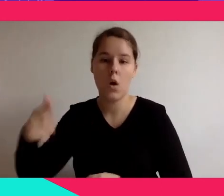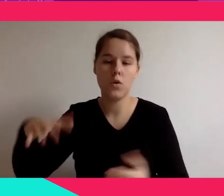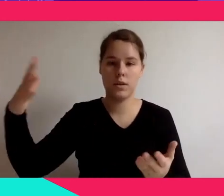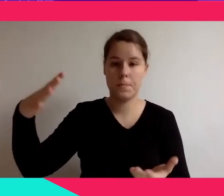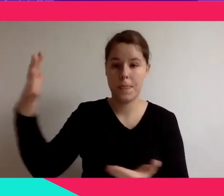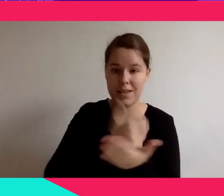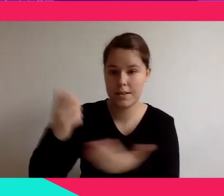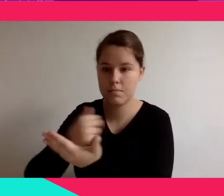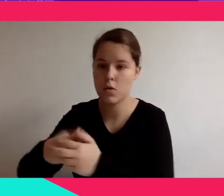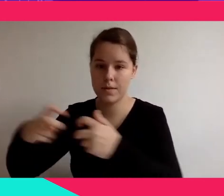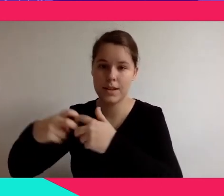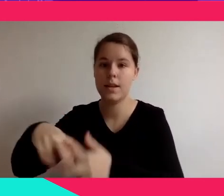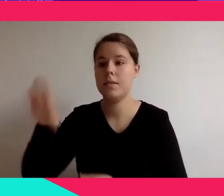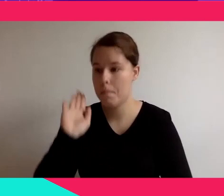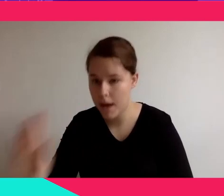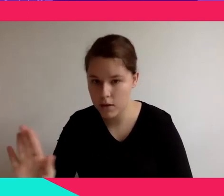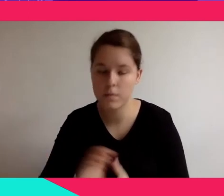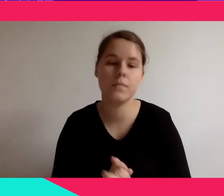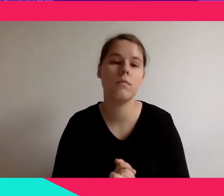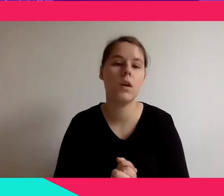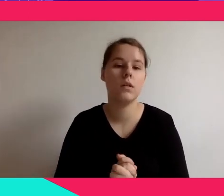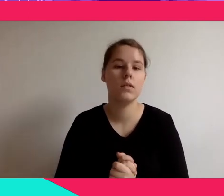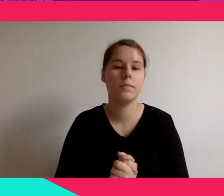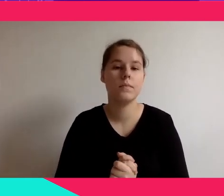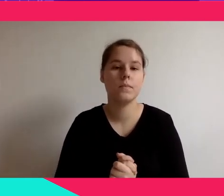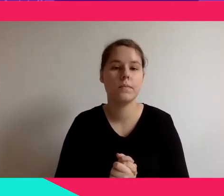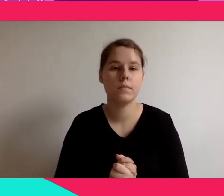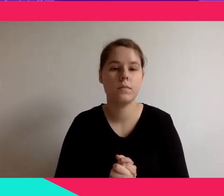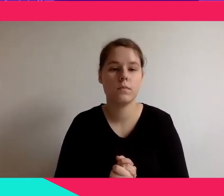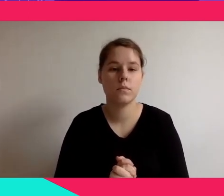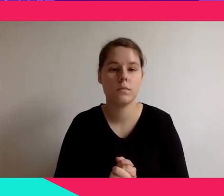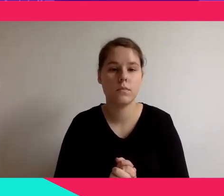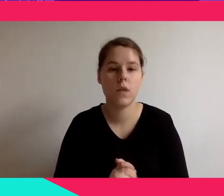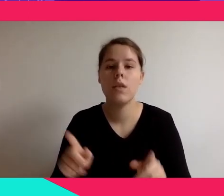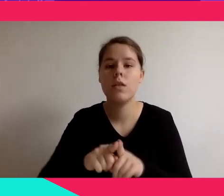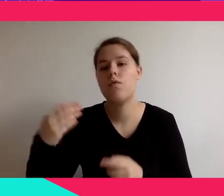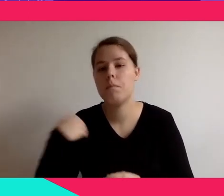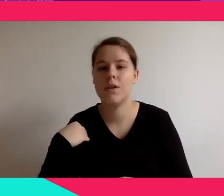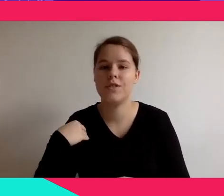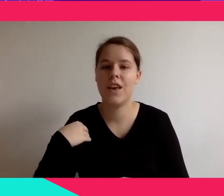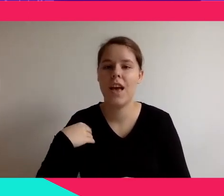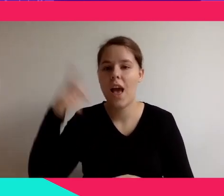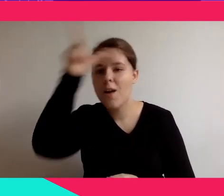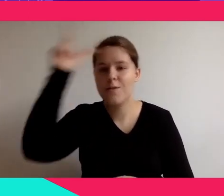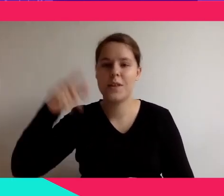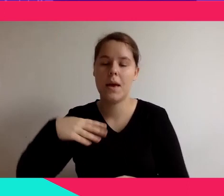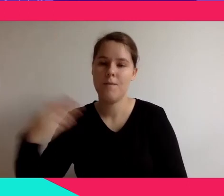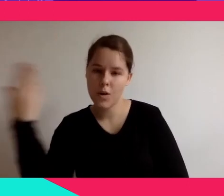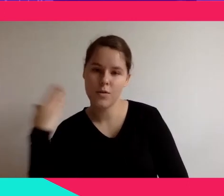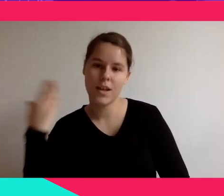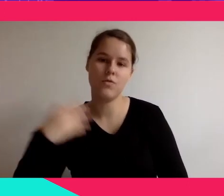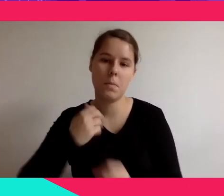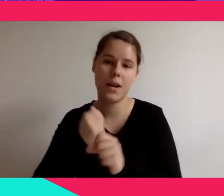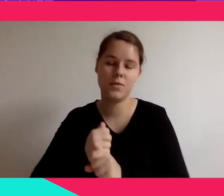Danish Wikimedia chapter, and volunteers who like to share their knowledge about cultural history.